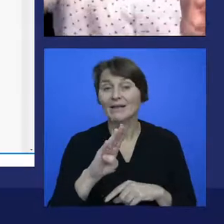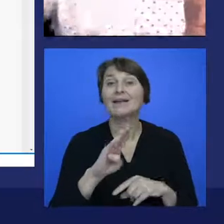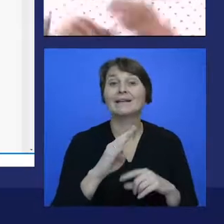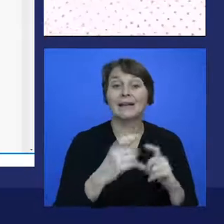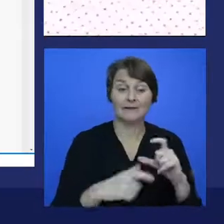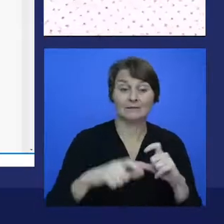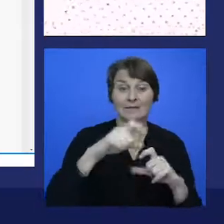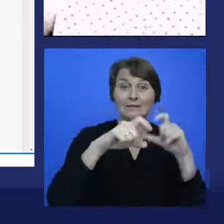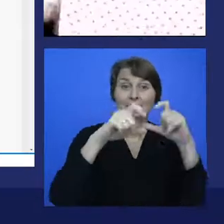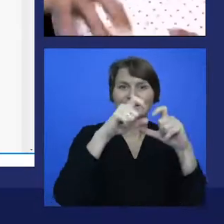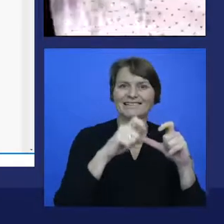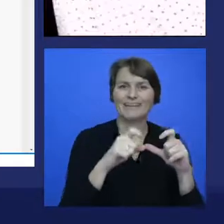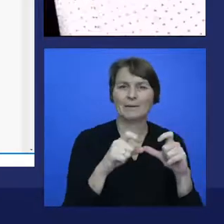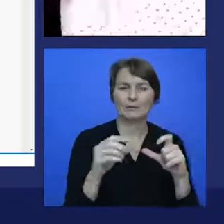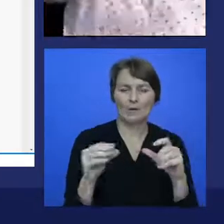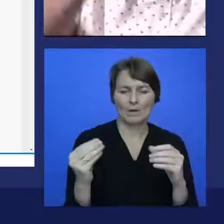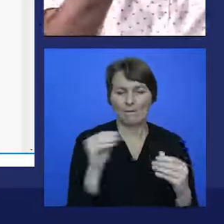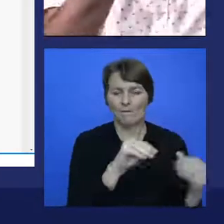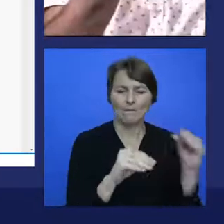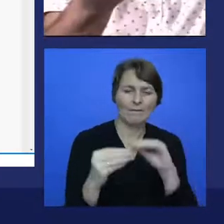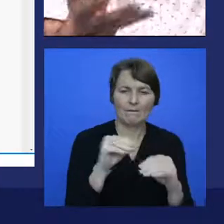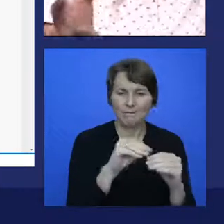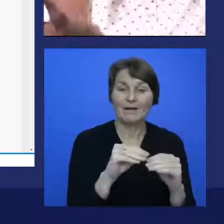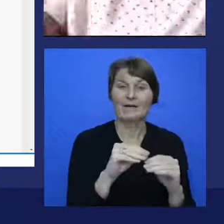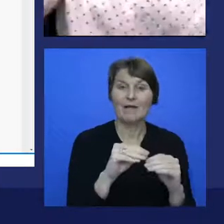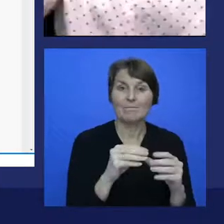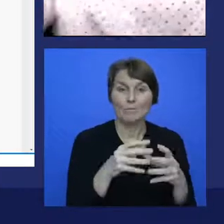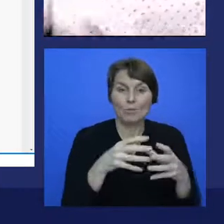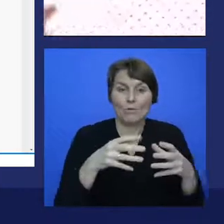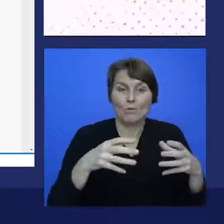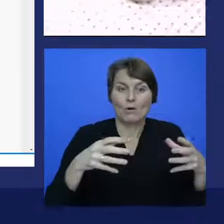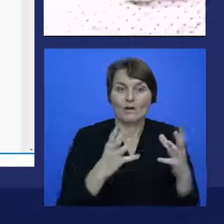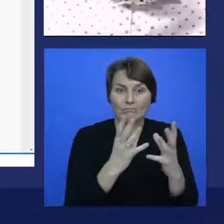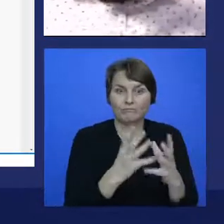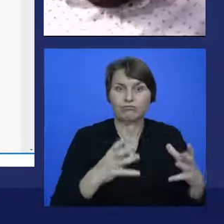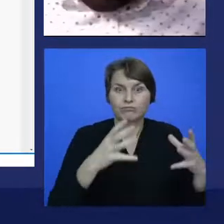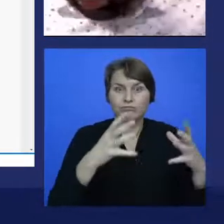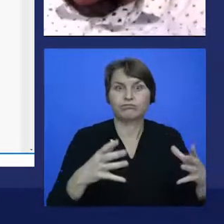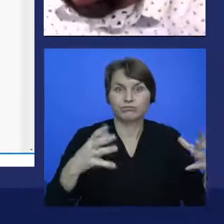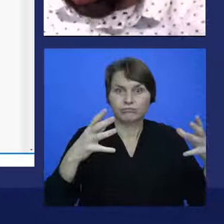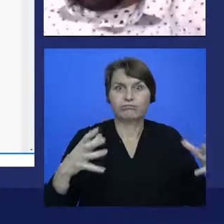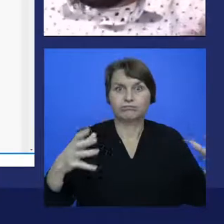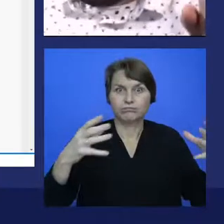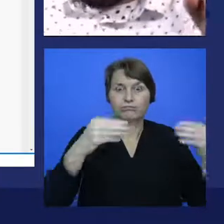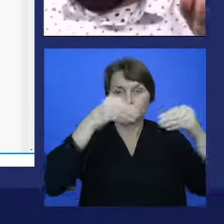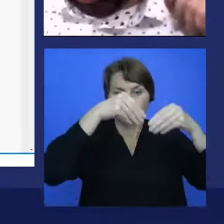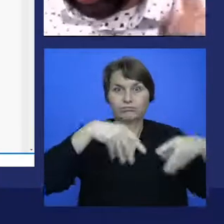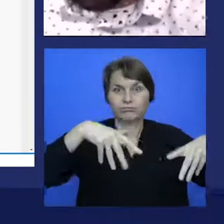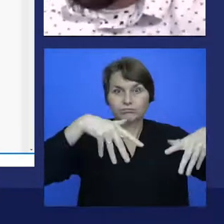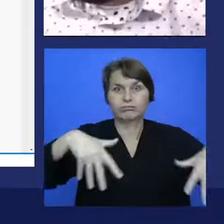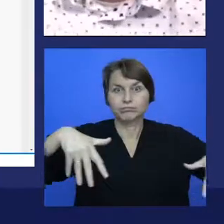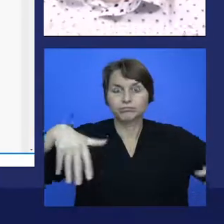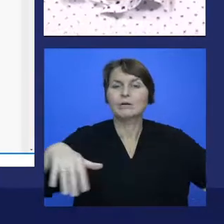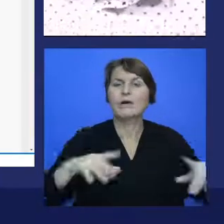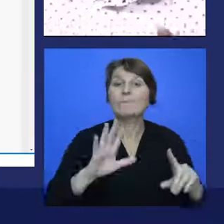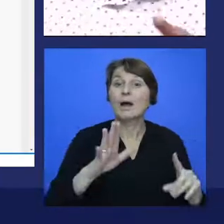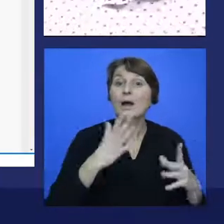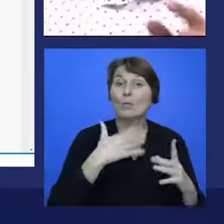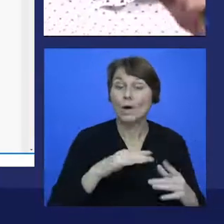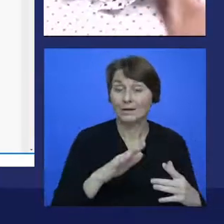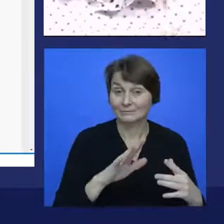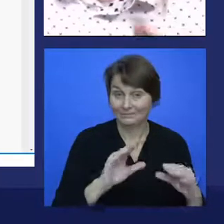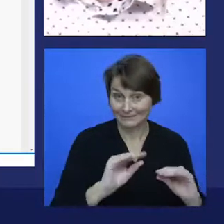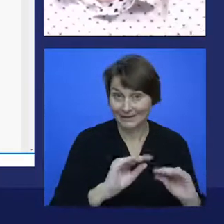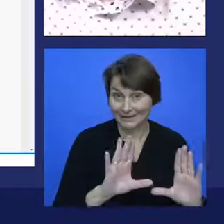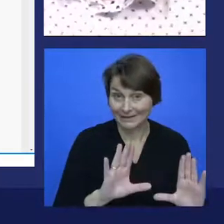in between, and then you can start to do more. And then these things get bigger and bigger and bigger. But I want to be completely transparent and